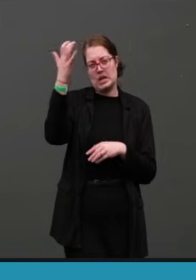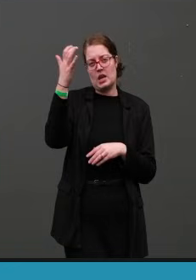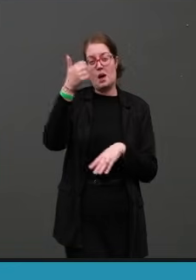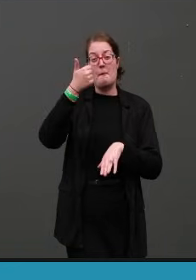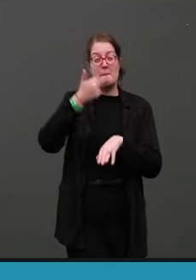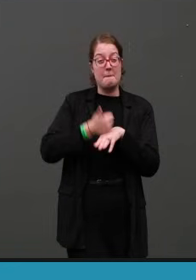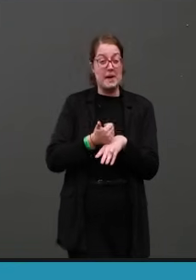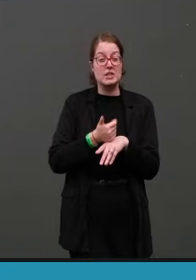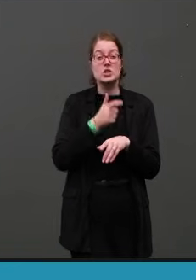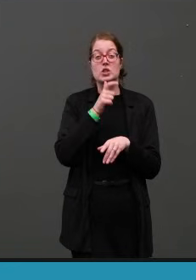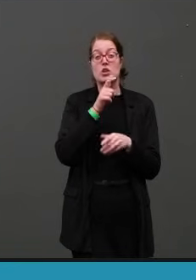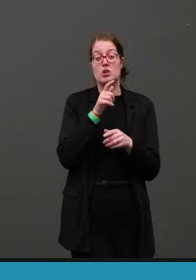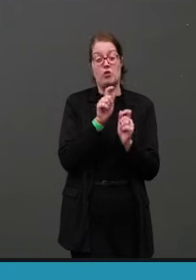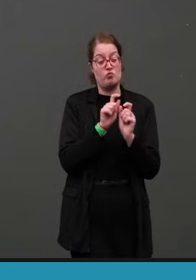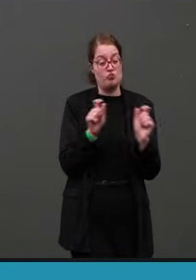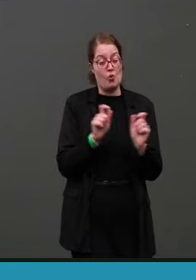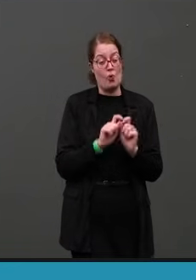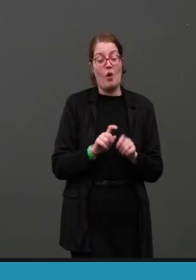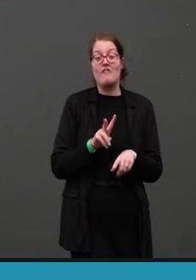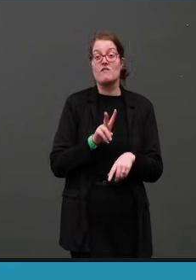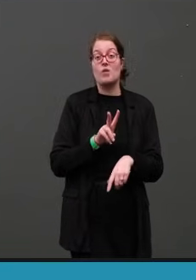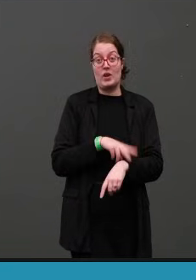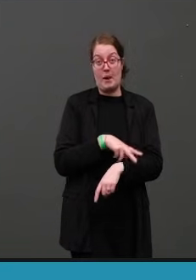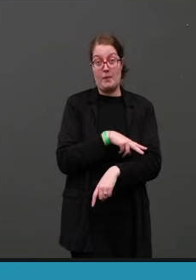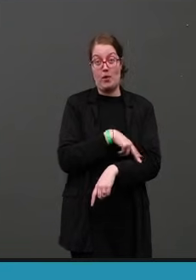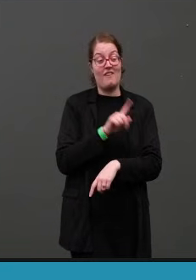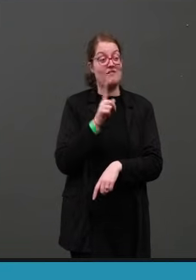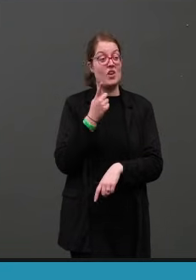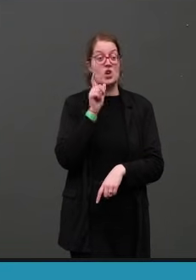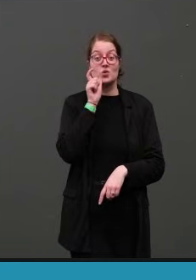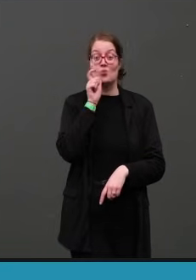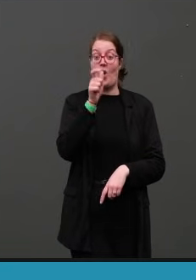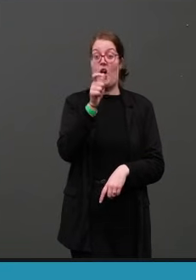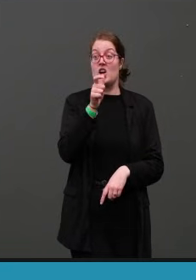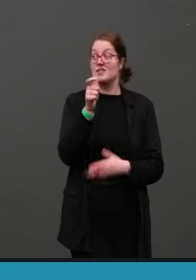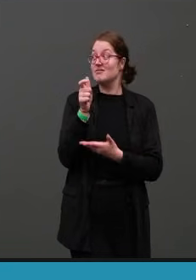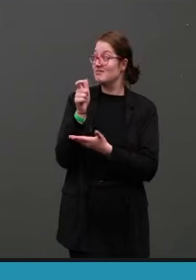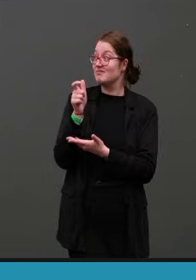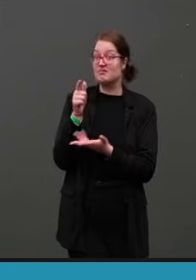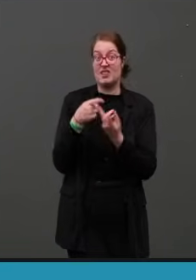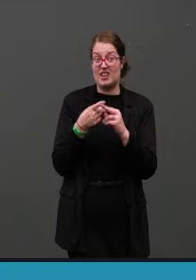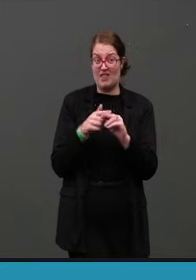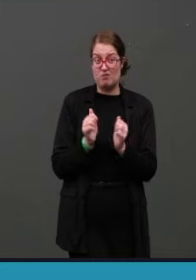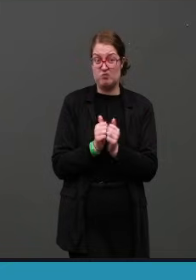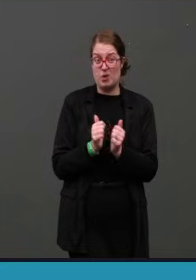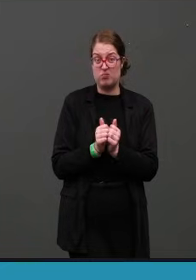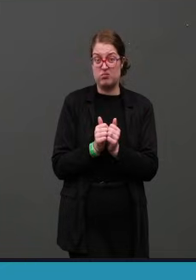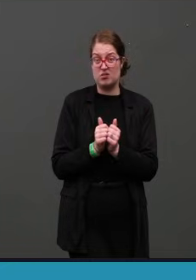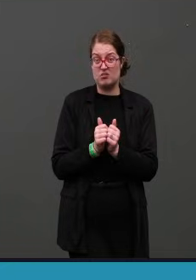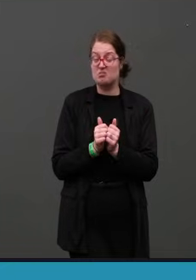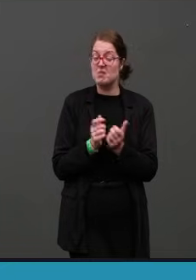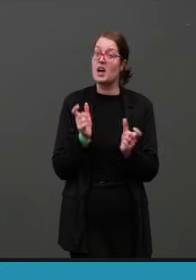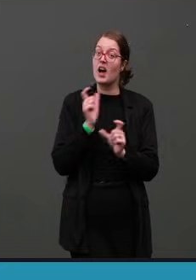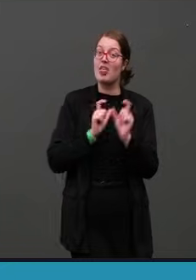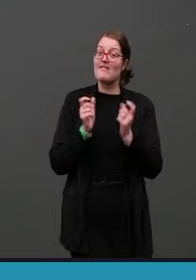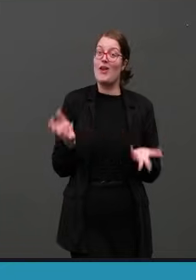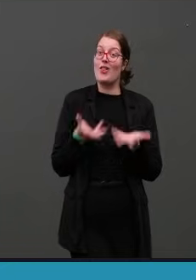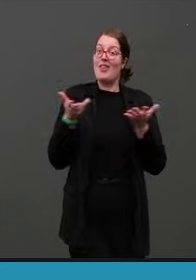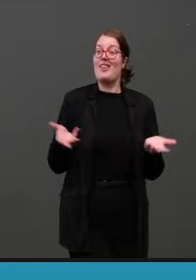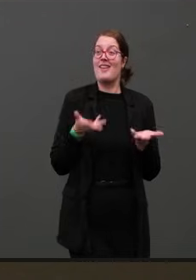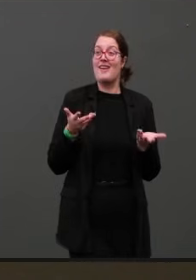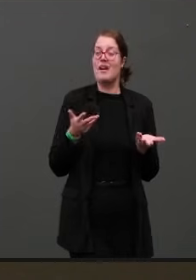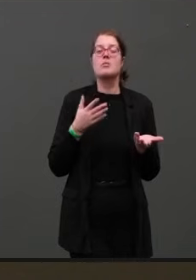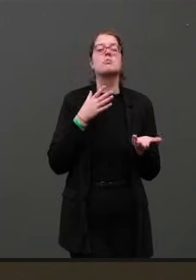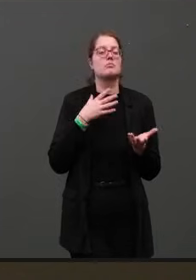the first word that comes to your mind if it is appropriate and colourful. To use a personal example, I made